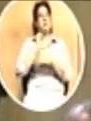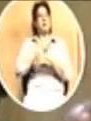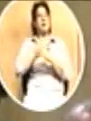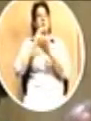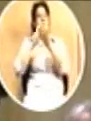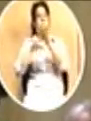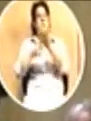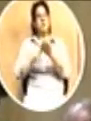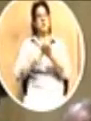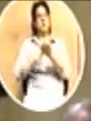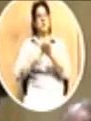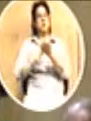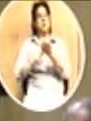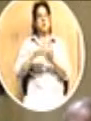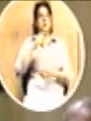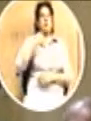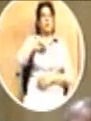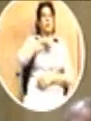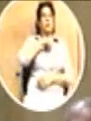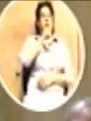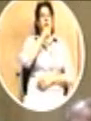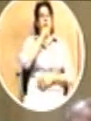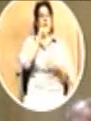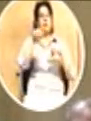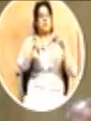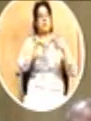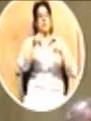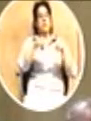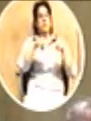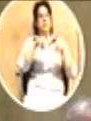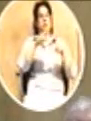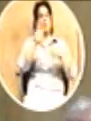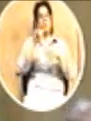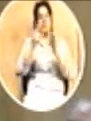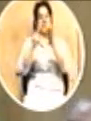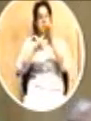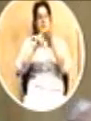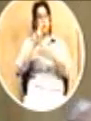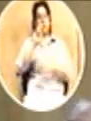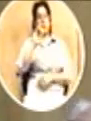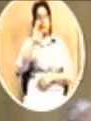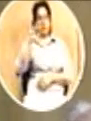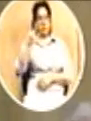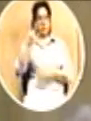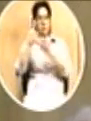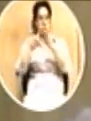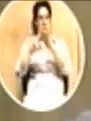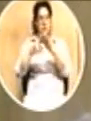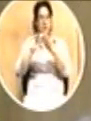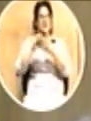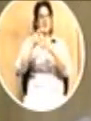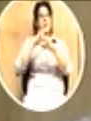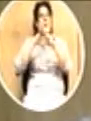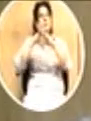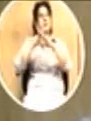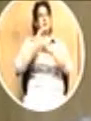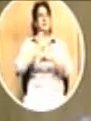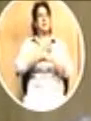petitions. We, the private citizens of El Paso, by signing the recall petitions, protected